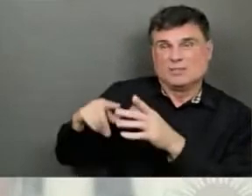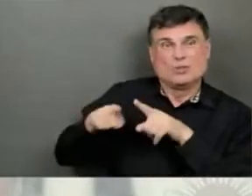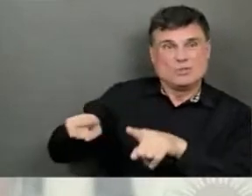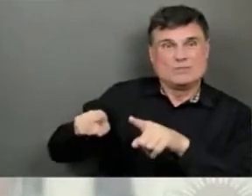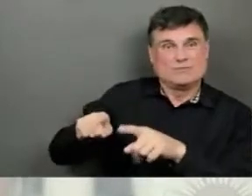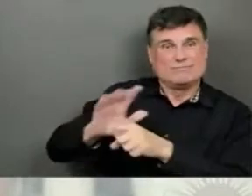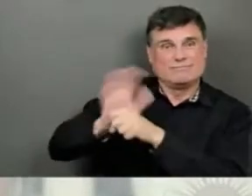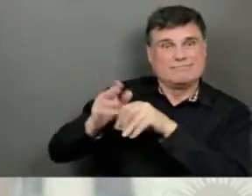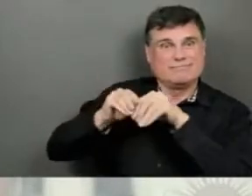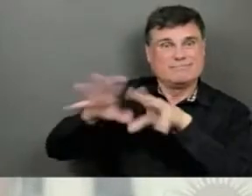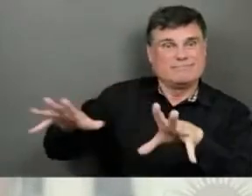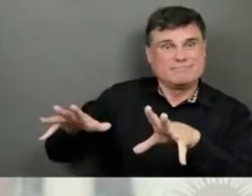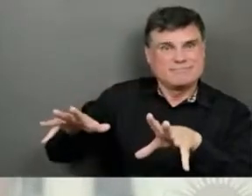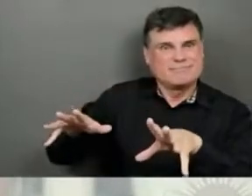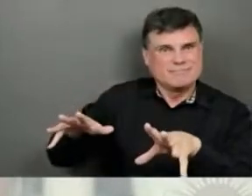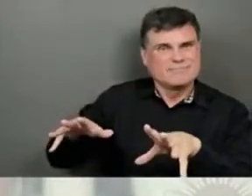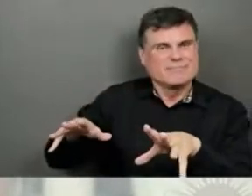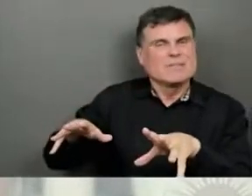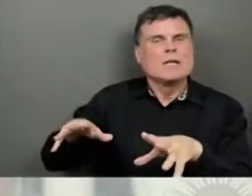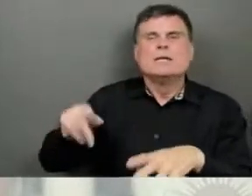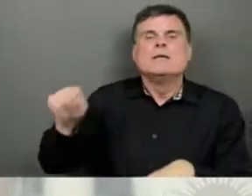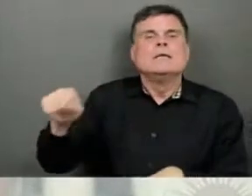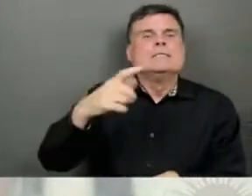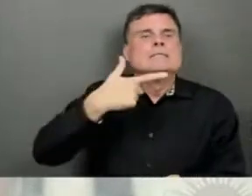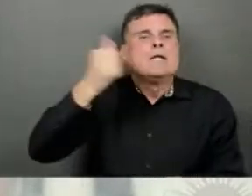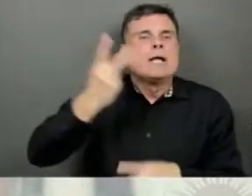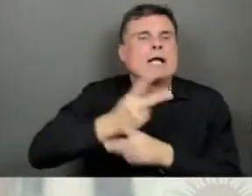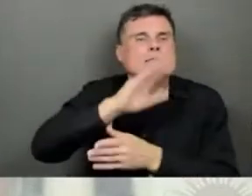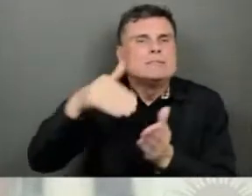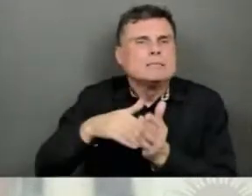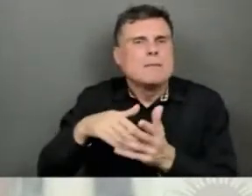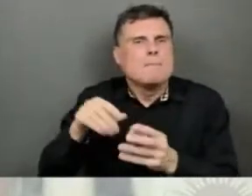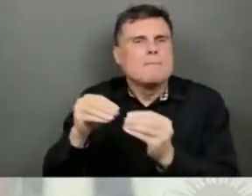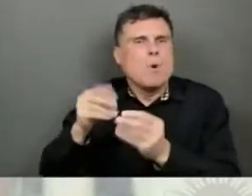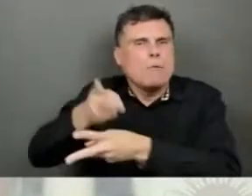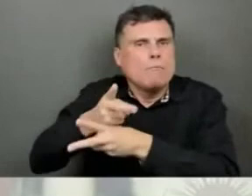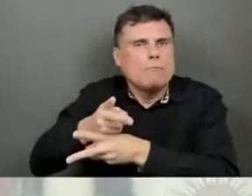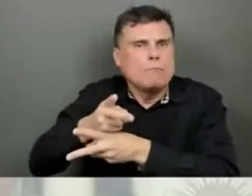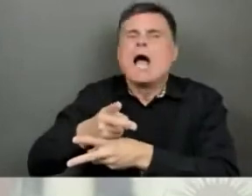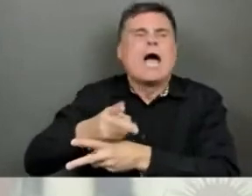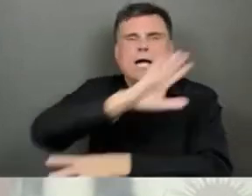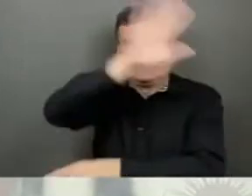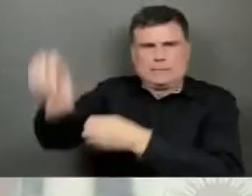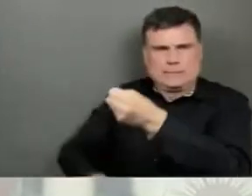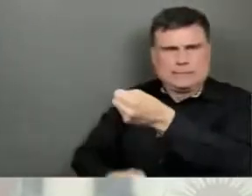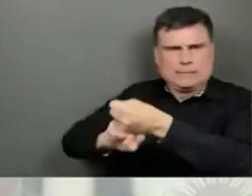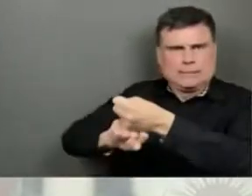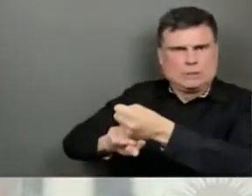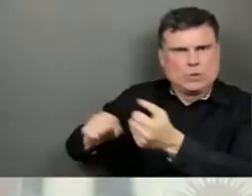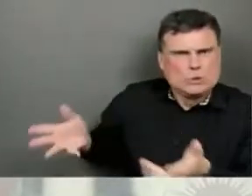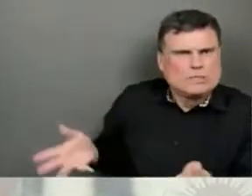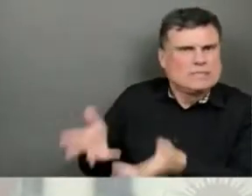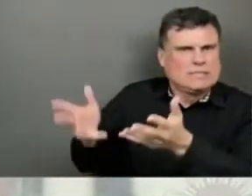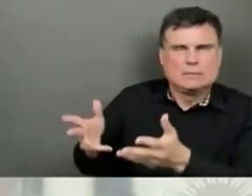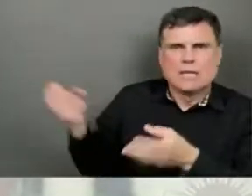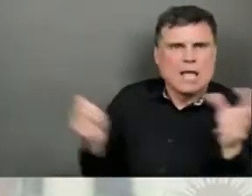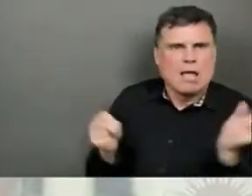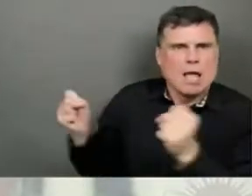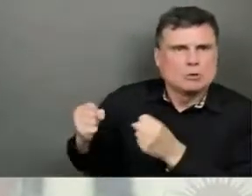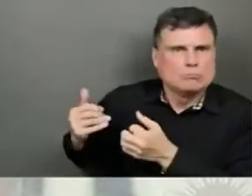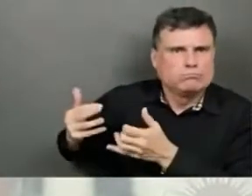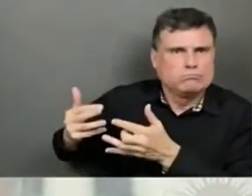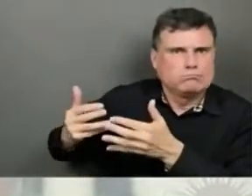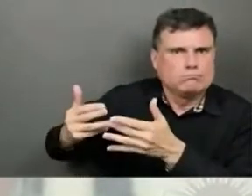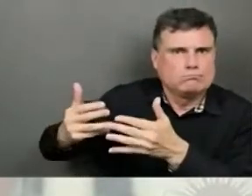care and in home care and home support. There are challenges in some smaller communities where the opening